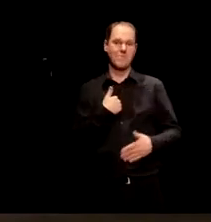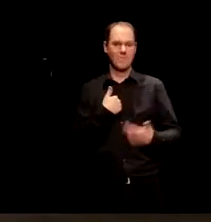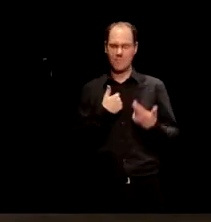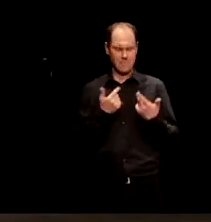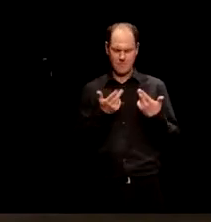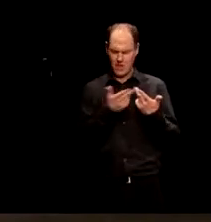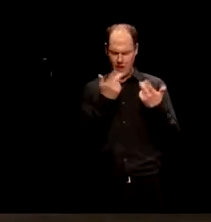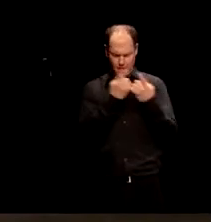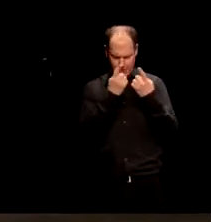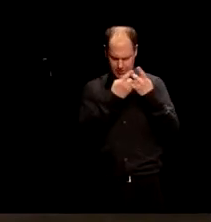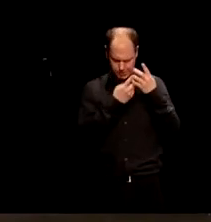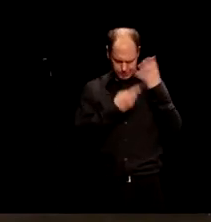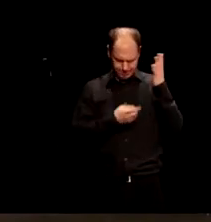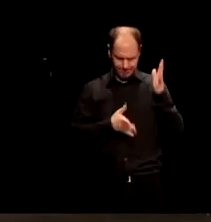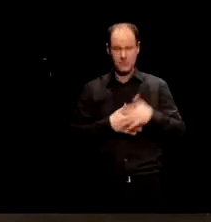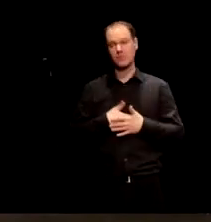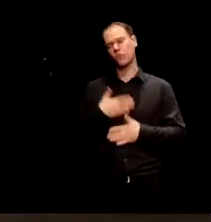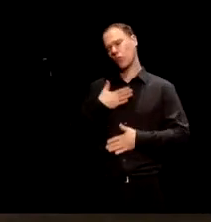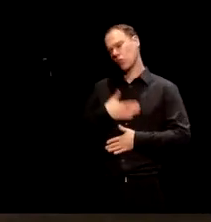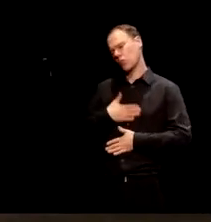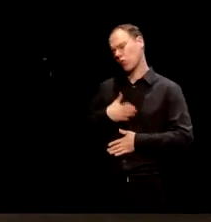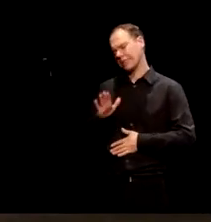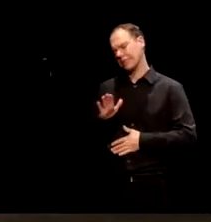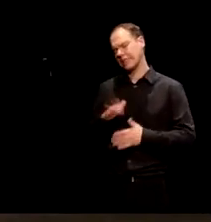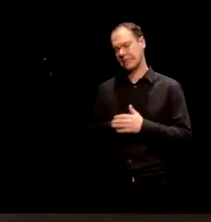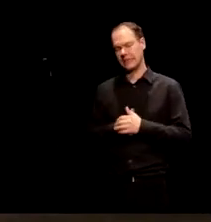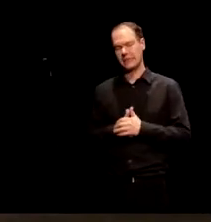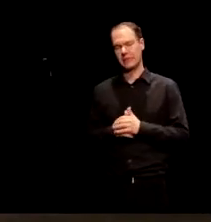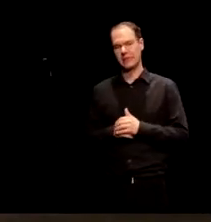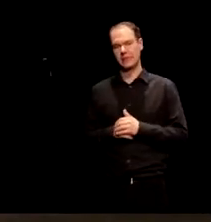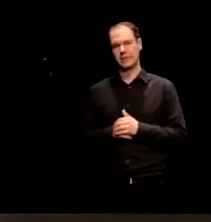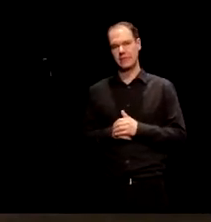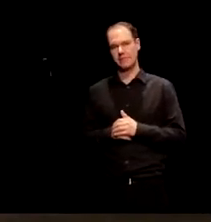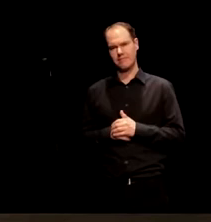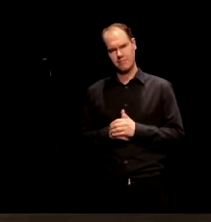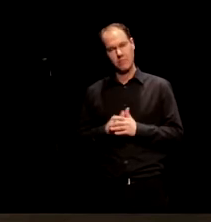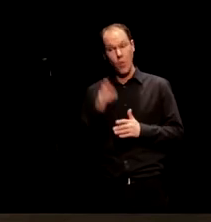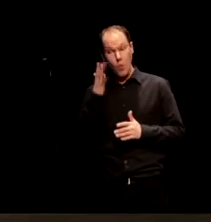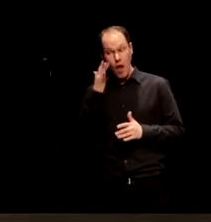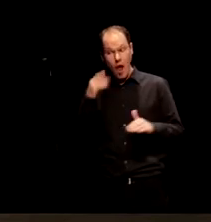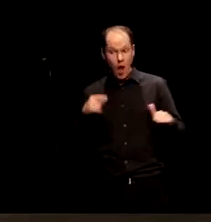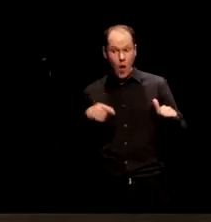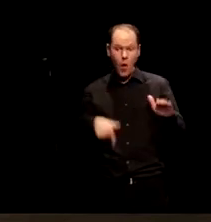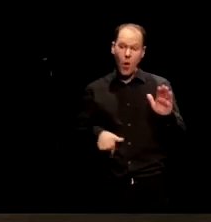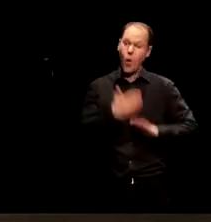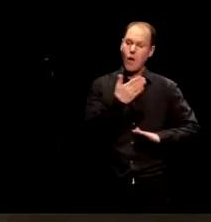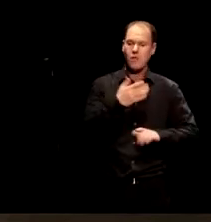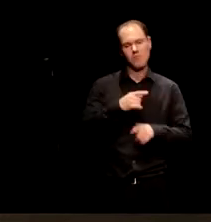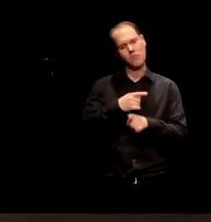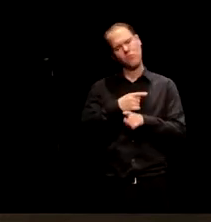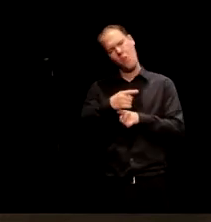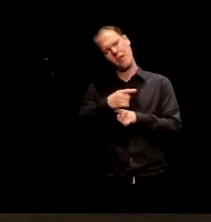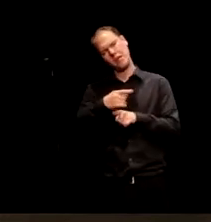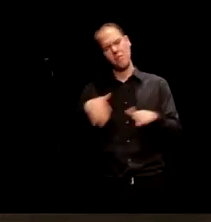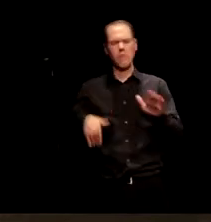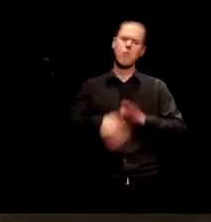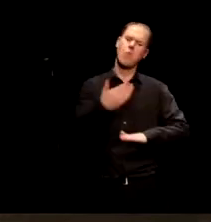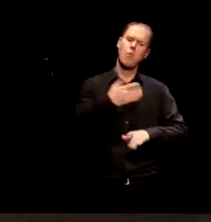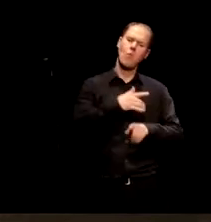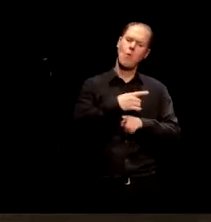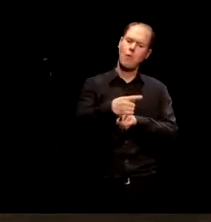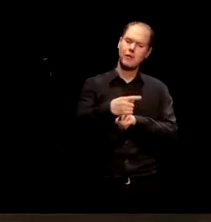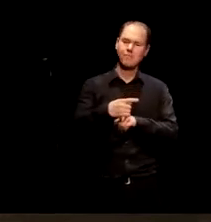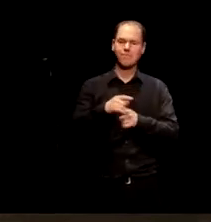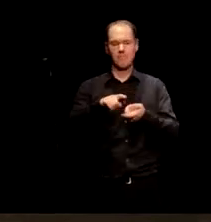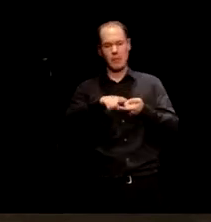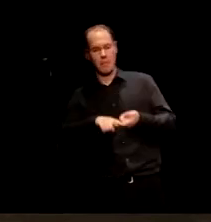other things besides. I am sorry to hear that. When are you thinking of going? In a week. That is if